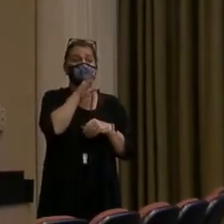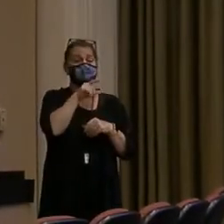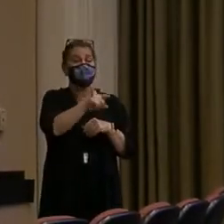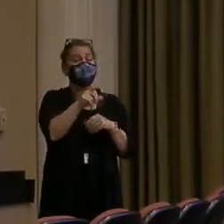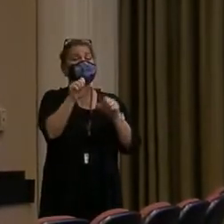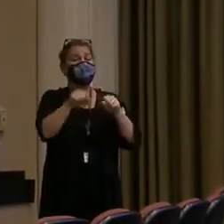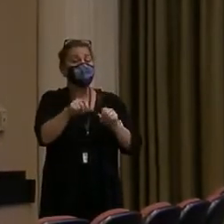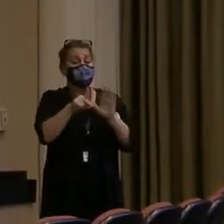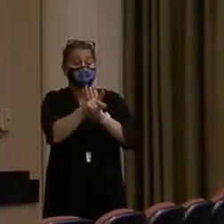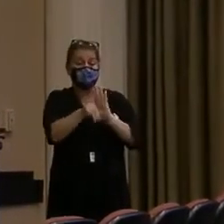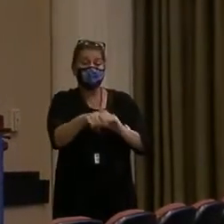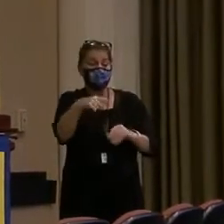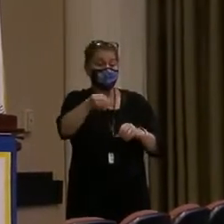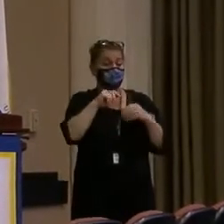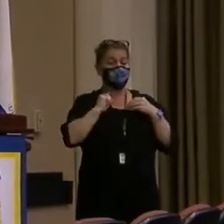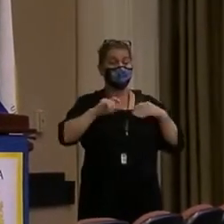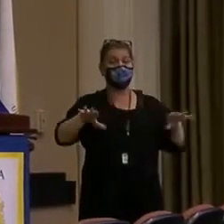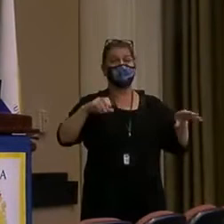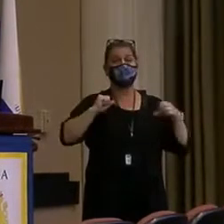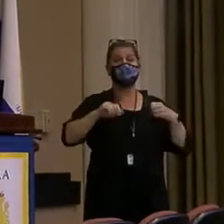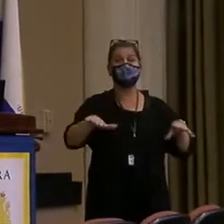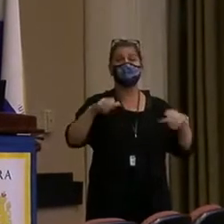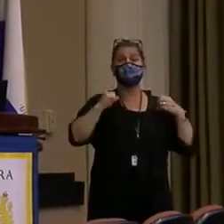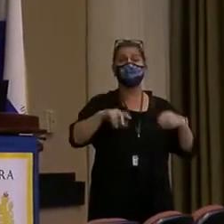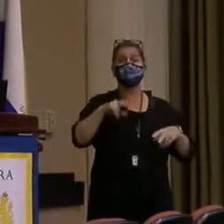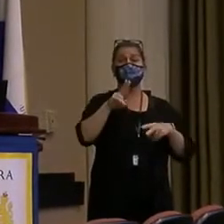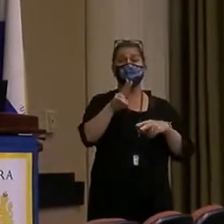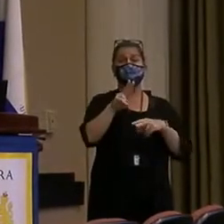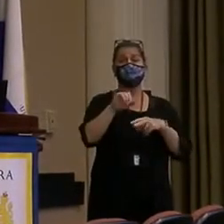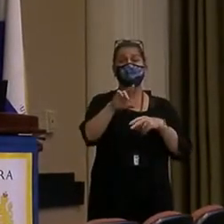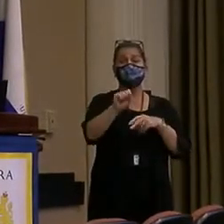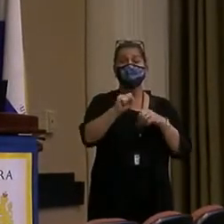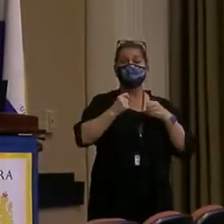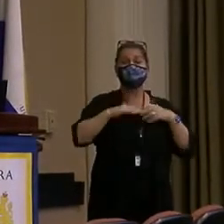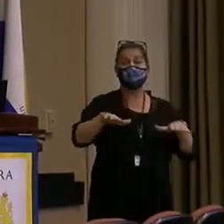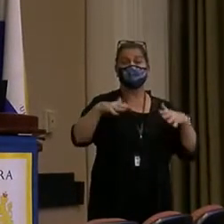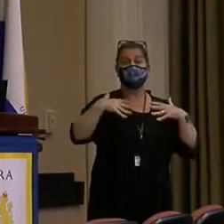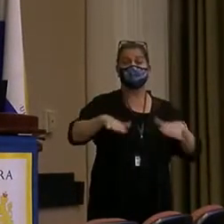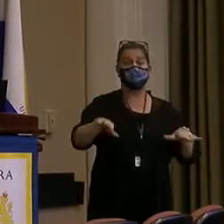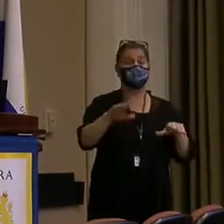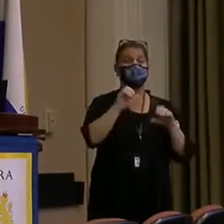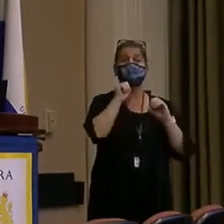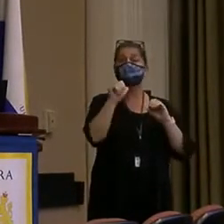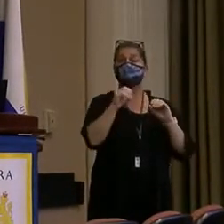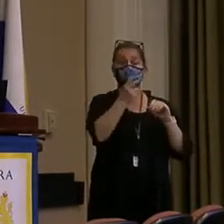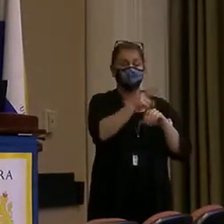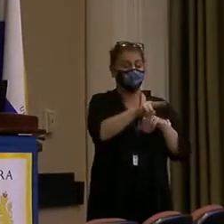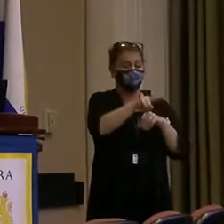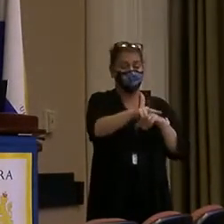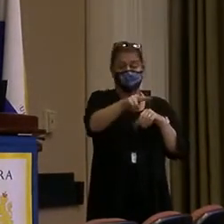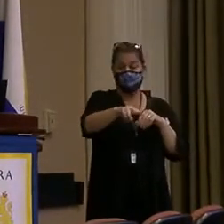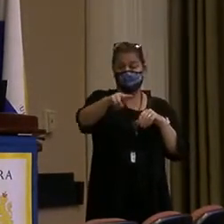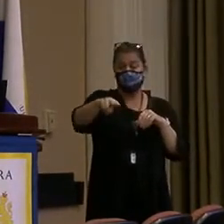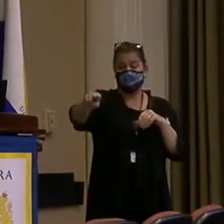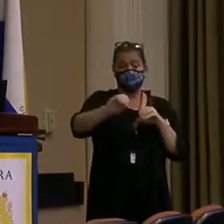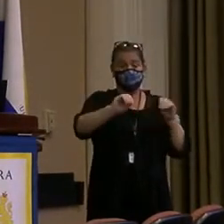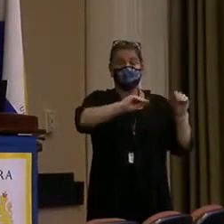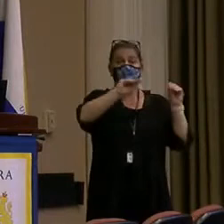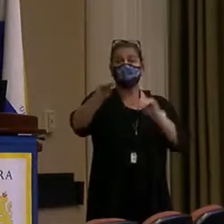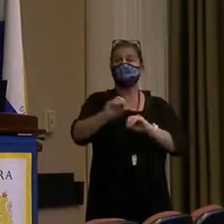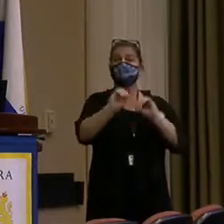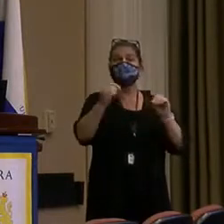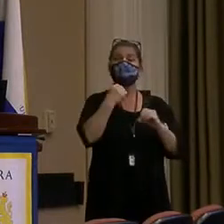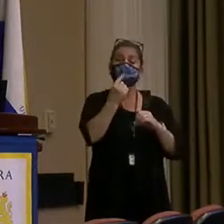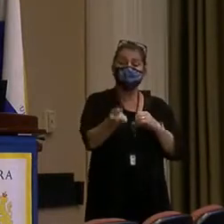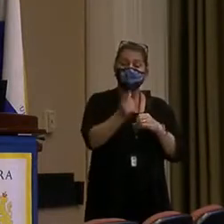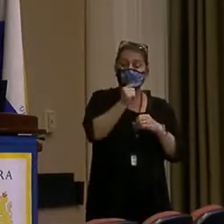killers of the staff because they were shedding virus, endless rows of bodies, but they didn't move, and there was nobody there to tell you about